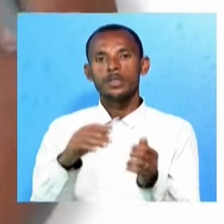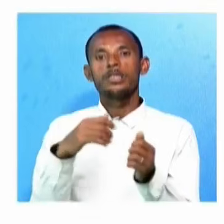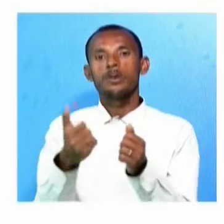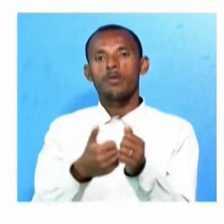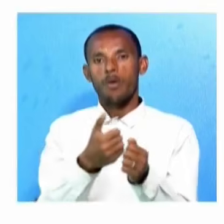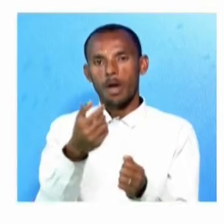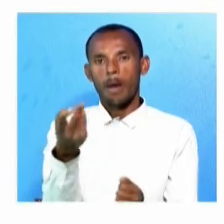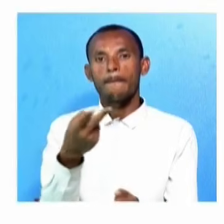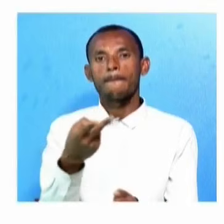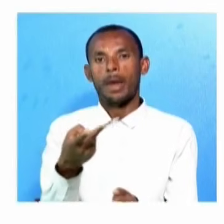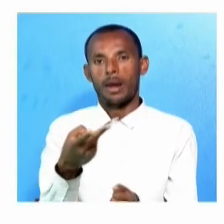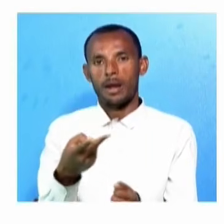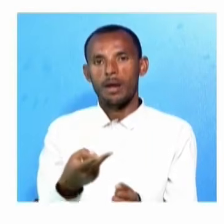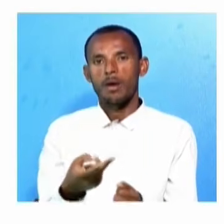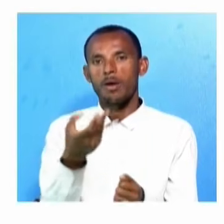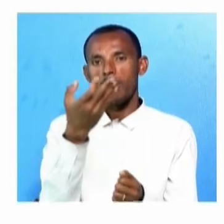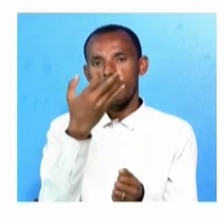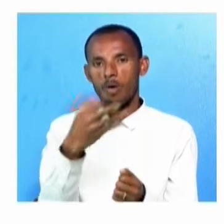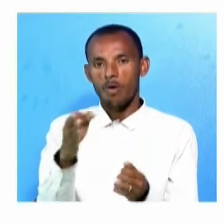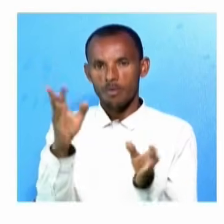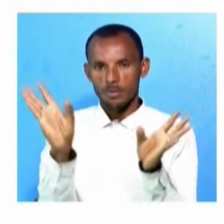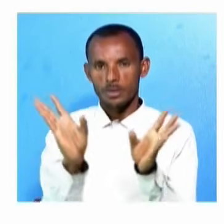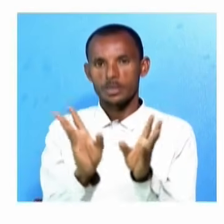pair of sets